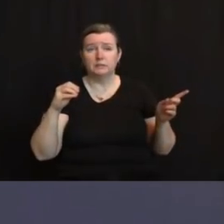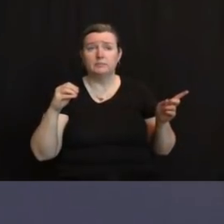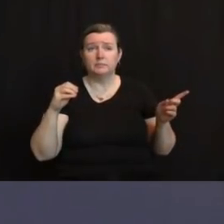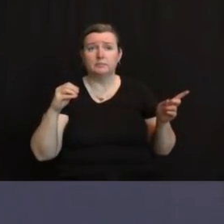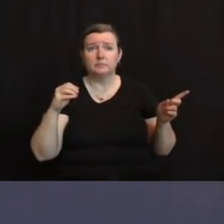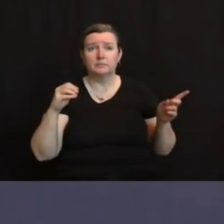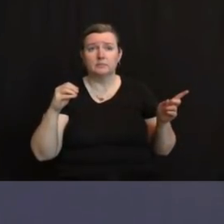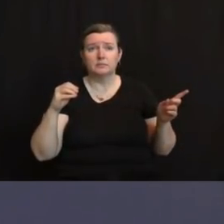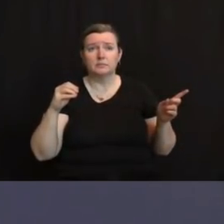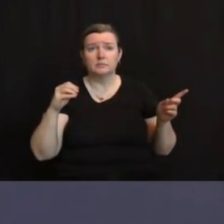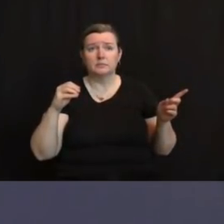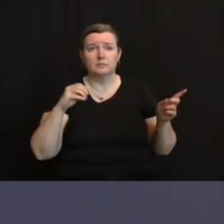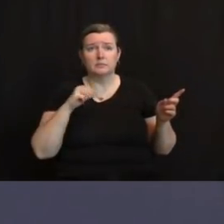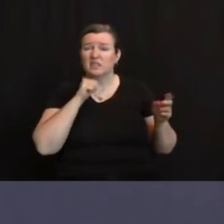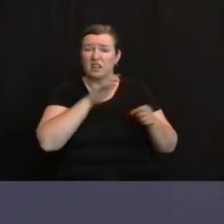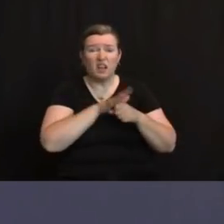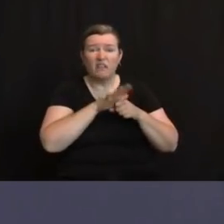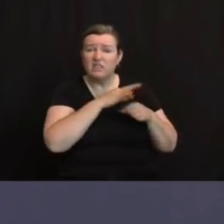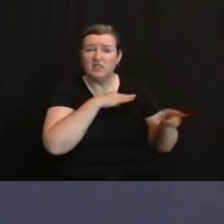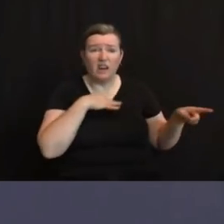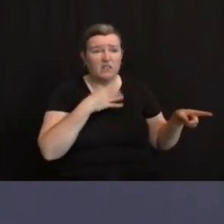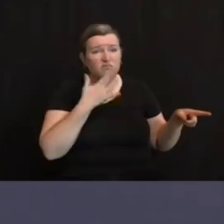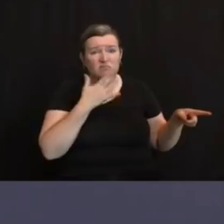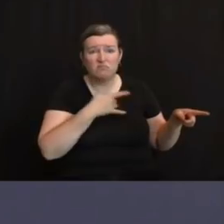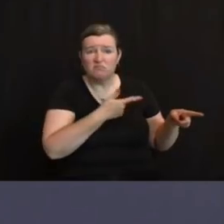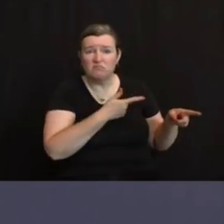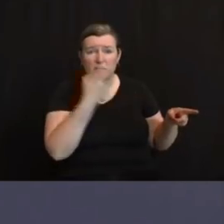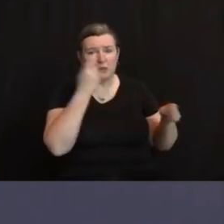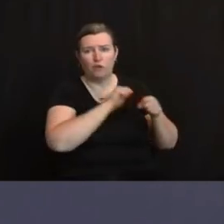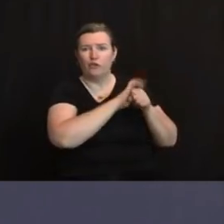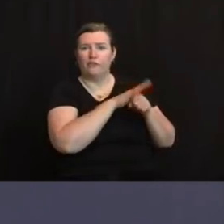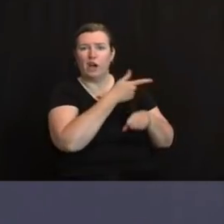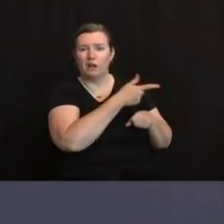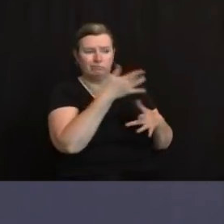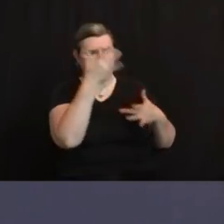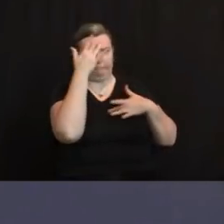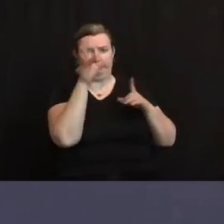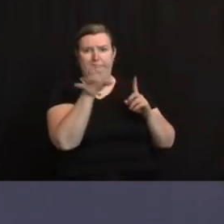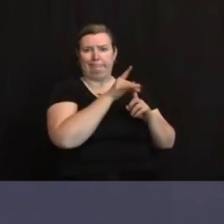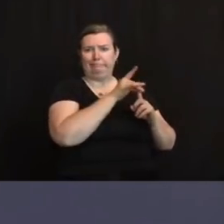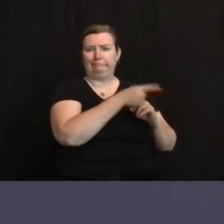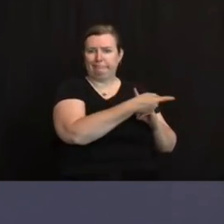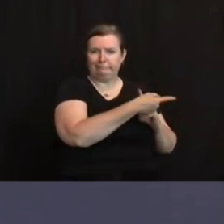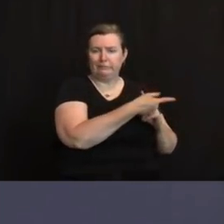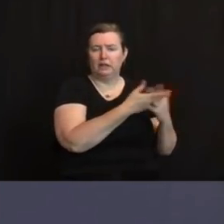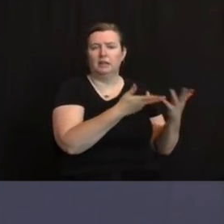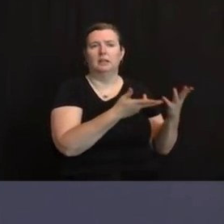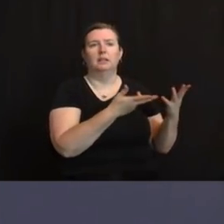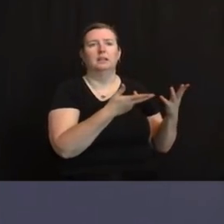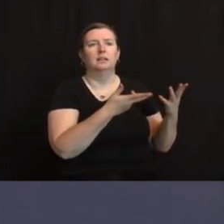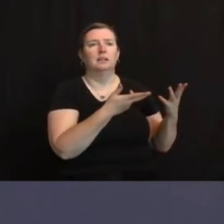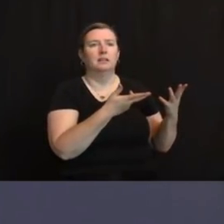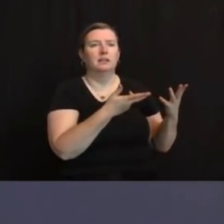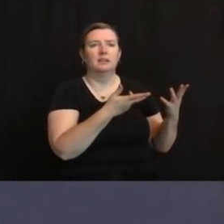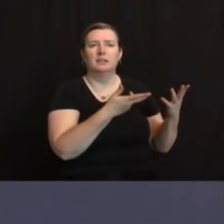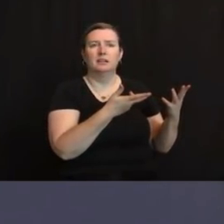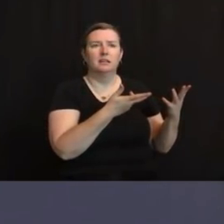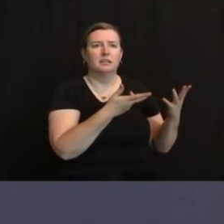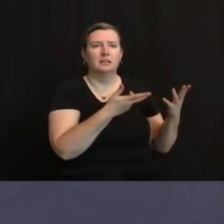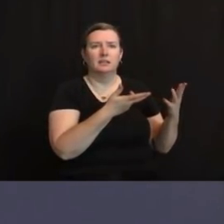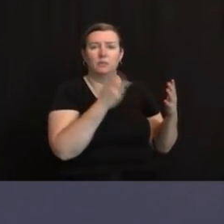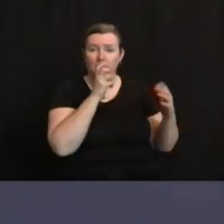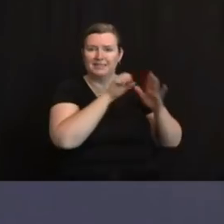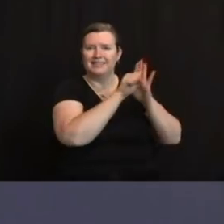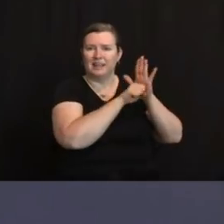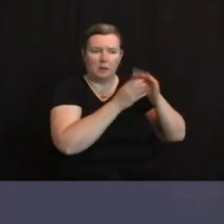terms of manpower due to COVID-19, and you look at those states and you see why the flare-ups are happening, they're